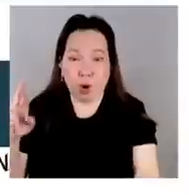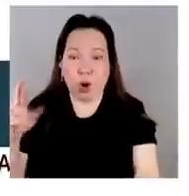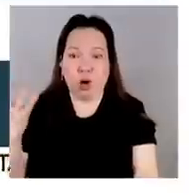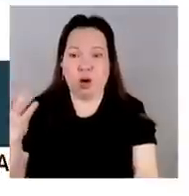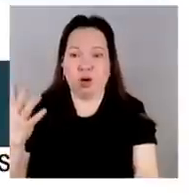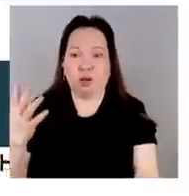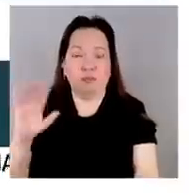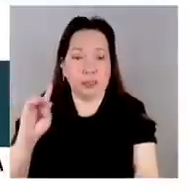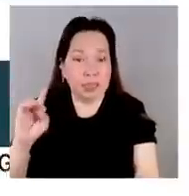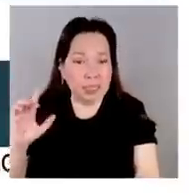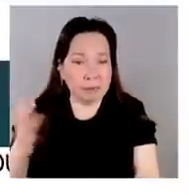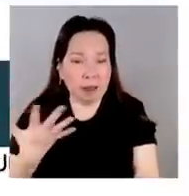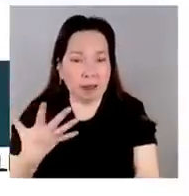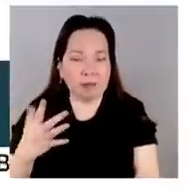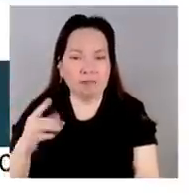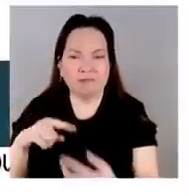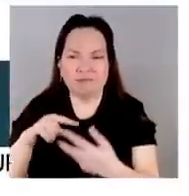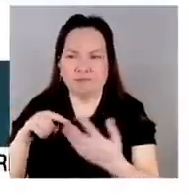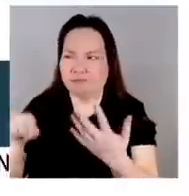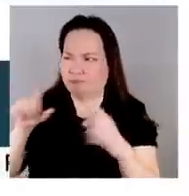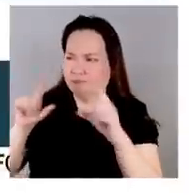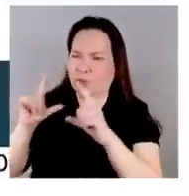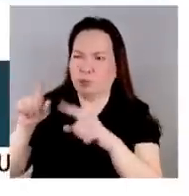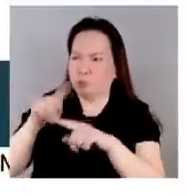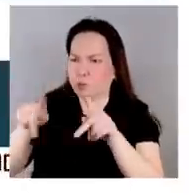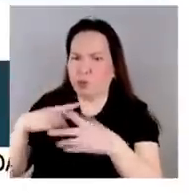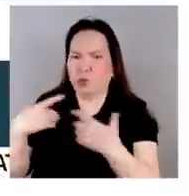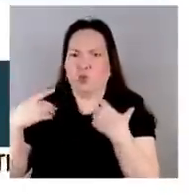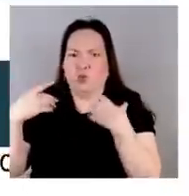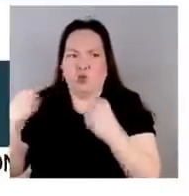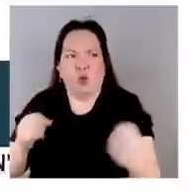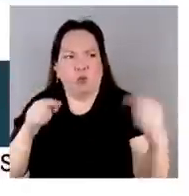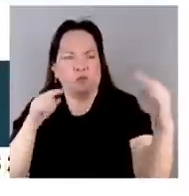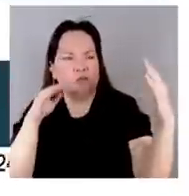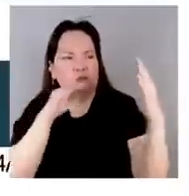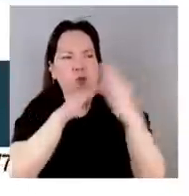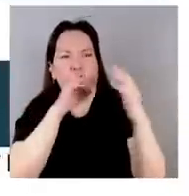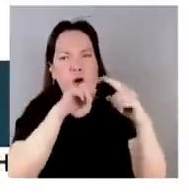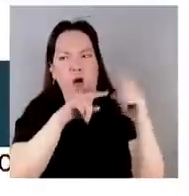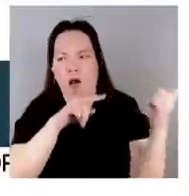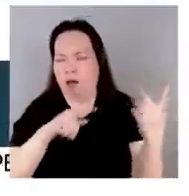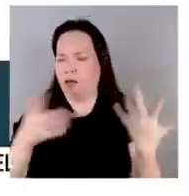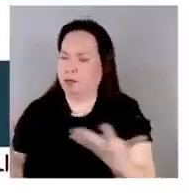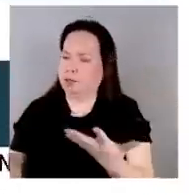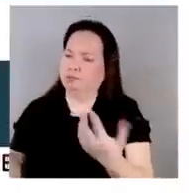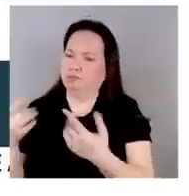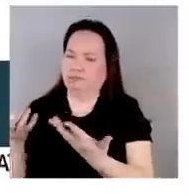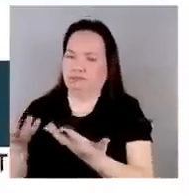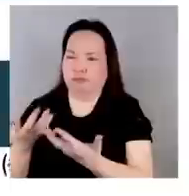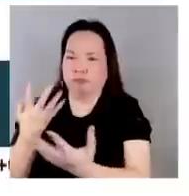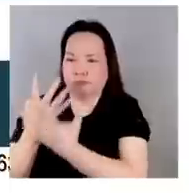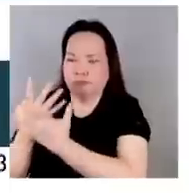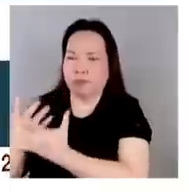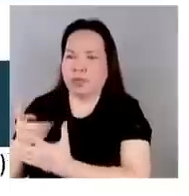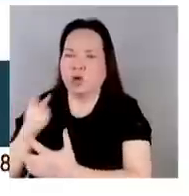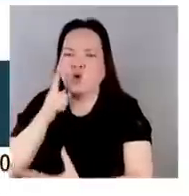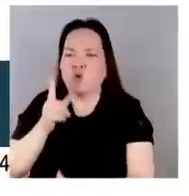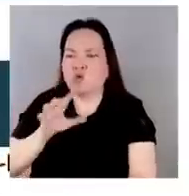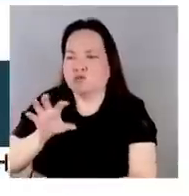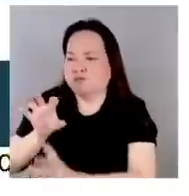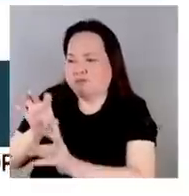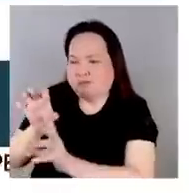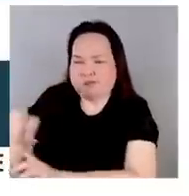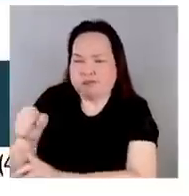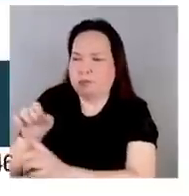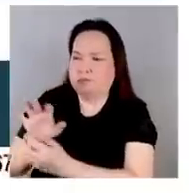Lima, you know, these are cases that have been brought by the previous administration in order to really stifle any criticism of the